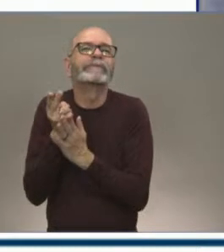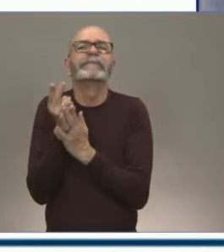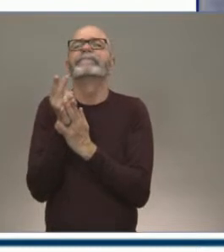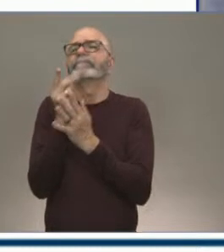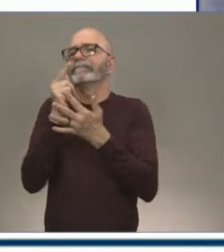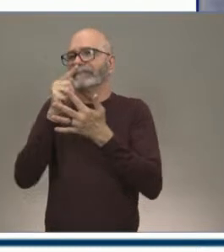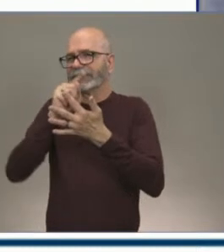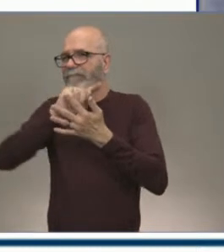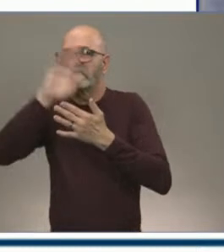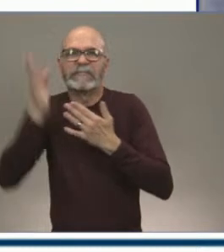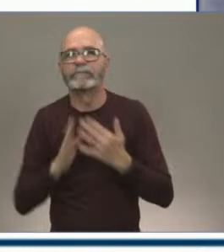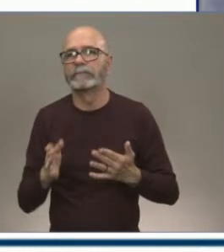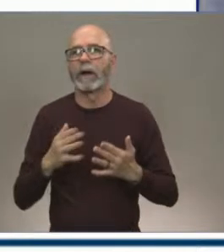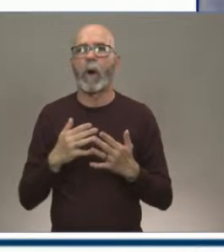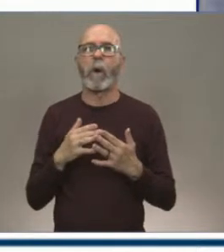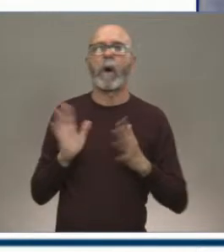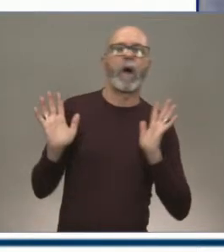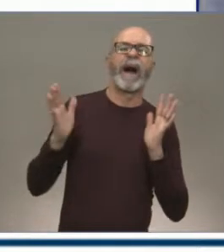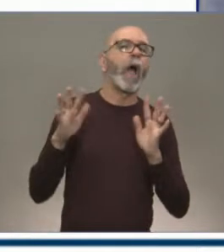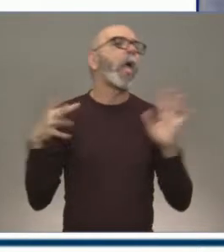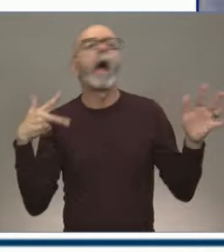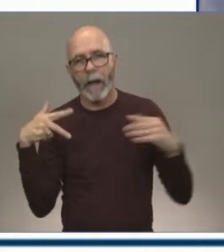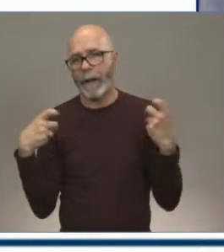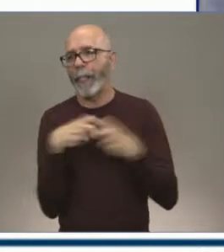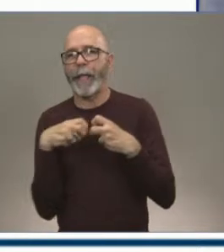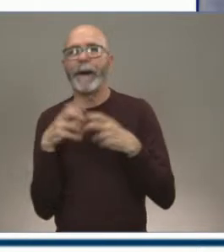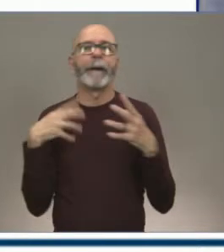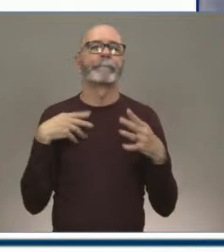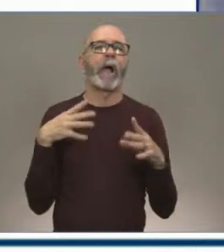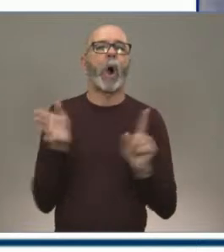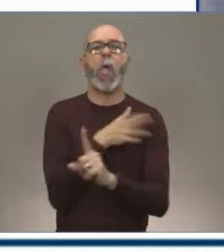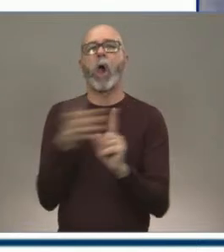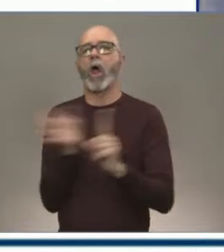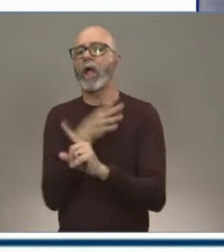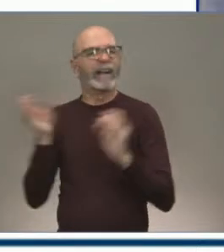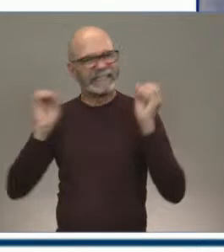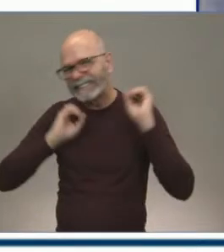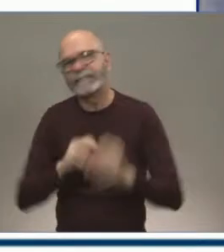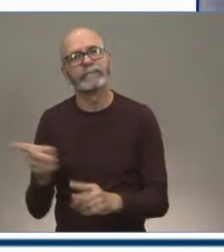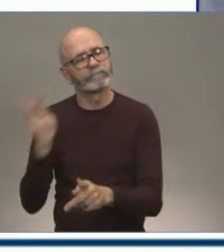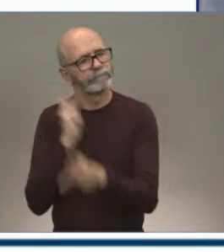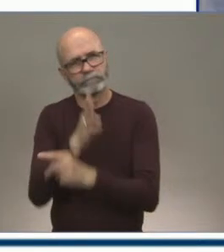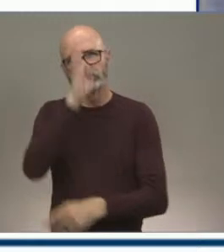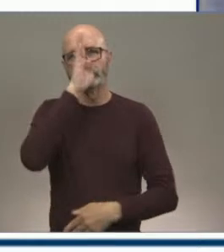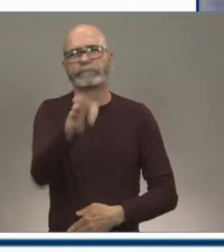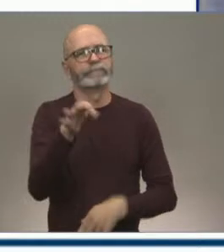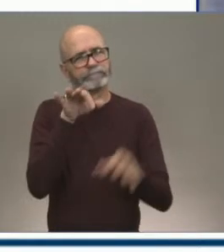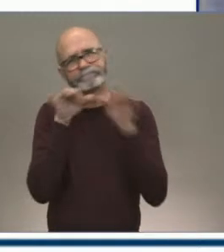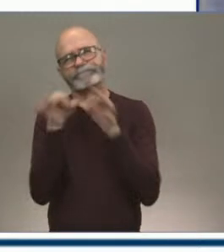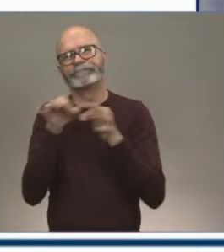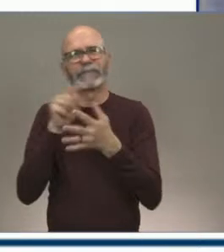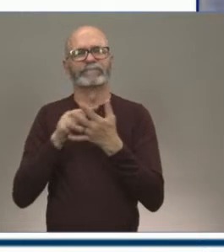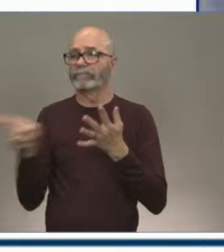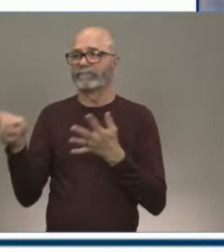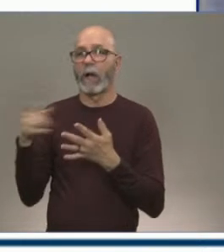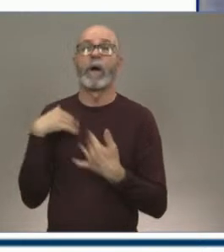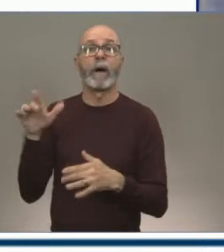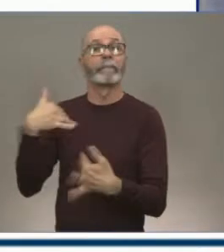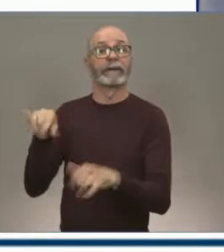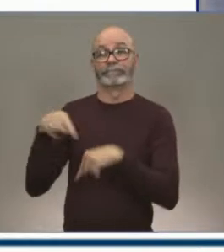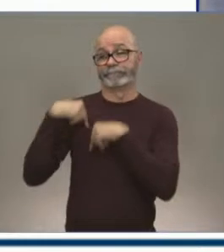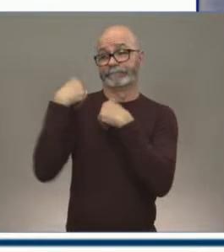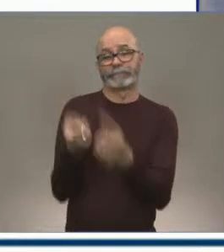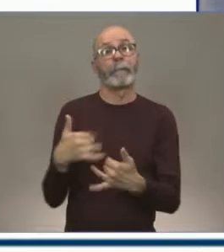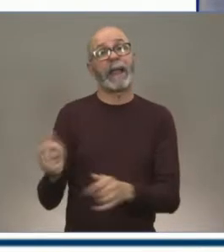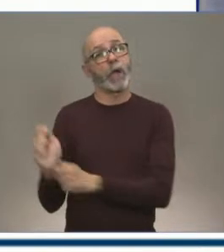entire time that I've known you, from 2009 until now. I look forward to playing some golf with you this summer and continuing to build